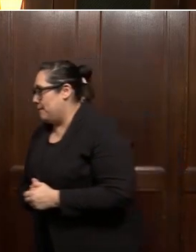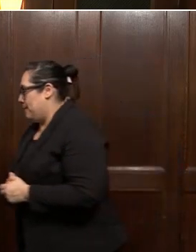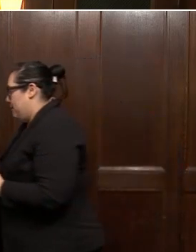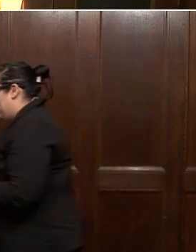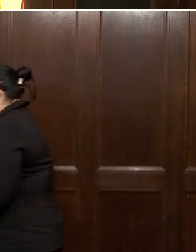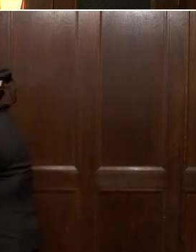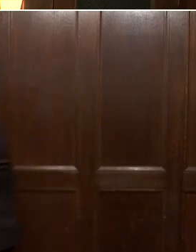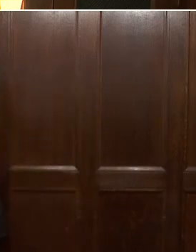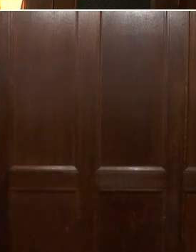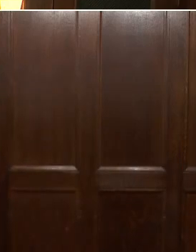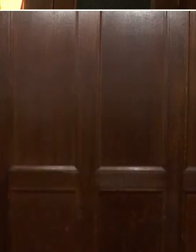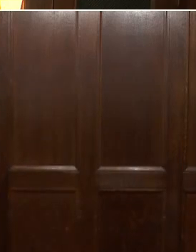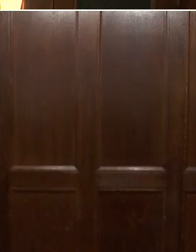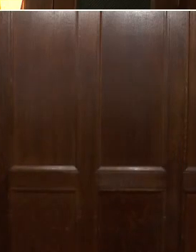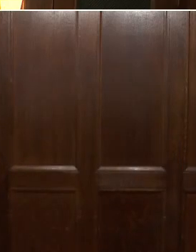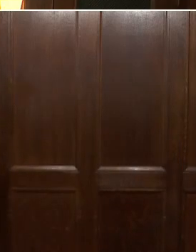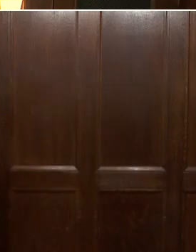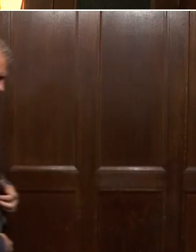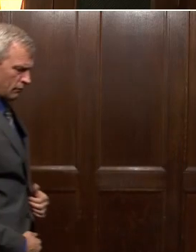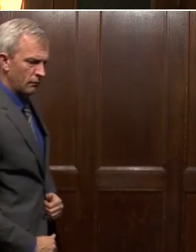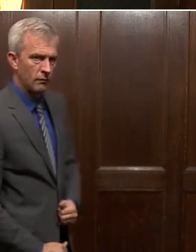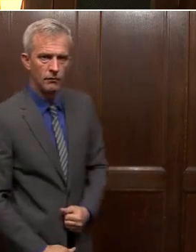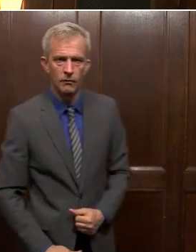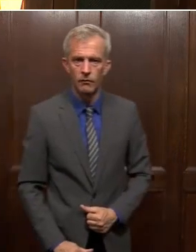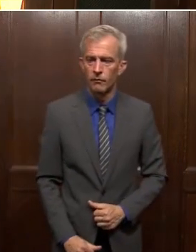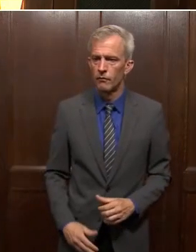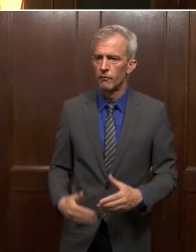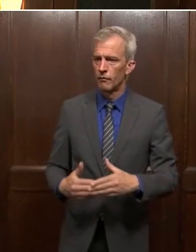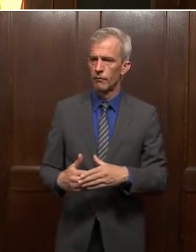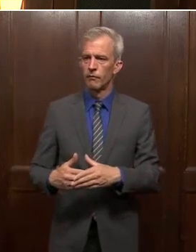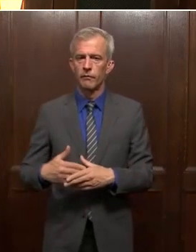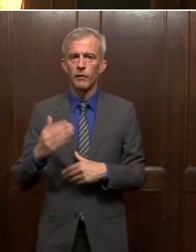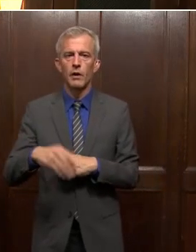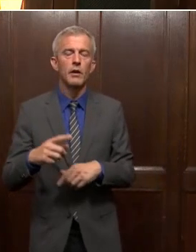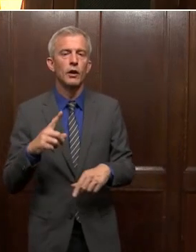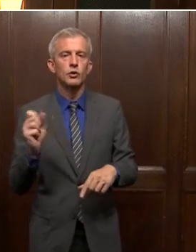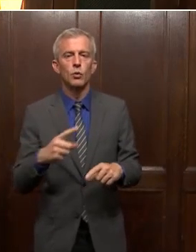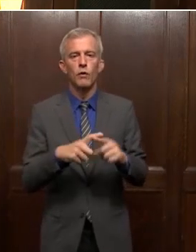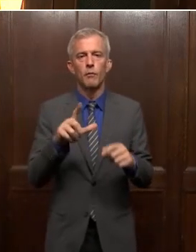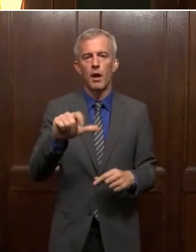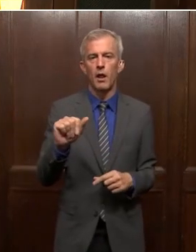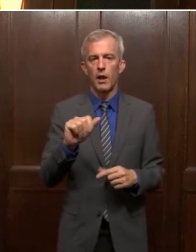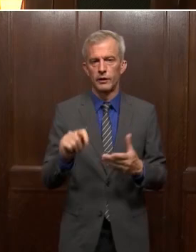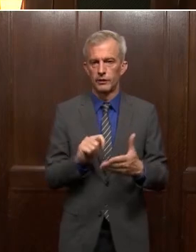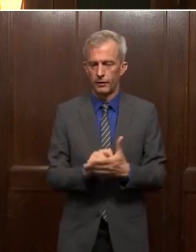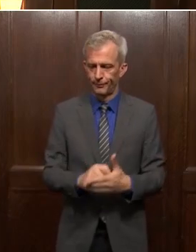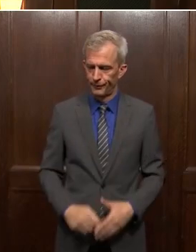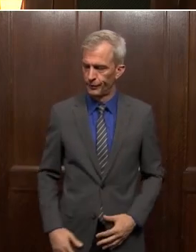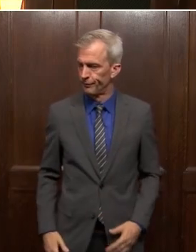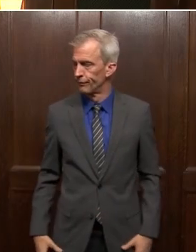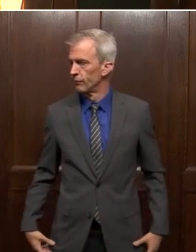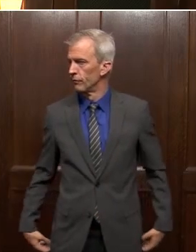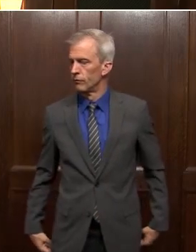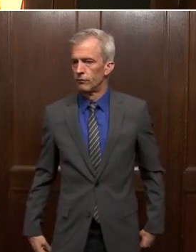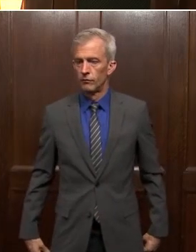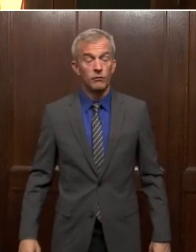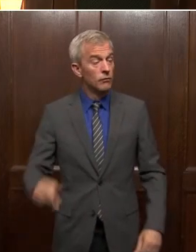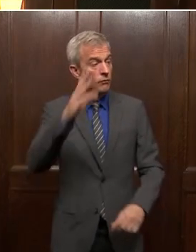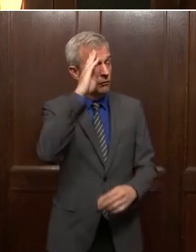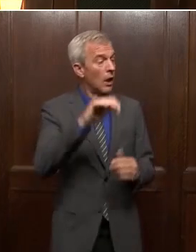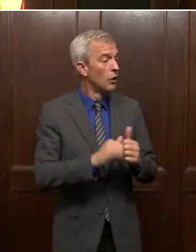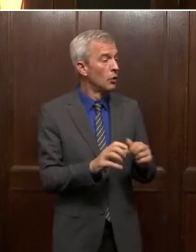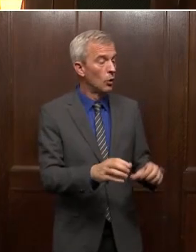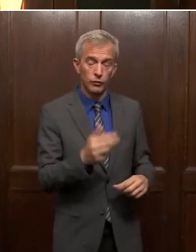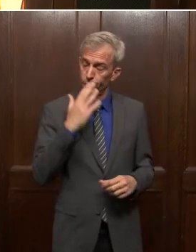Our next question comes from the line of David Sennheiser with Los Angeles Times. Hi, how you doing? Good, how are